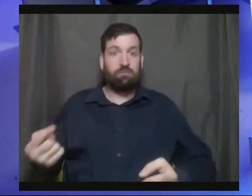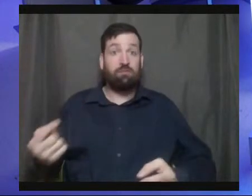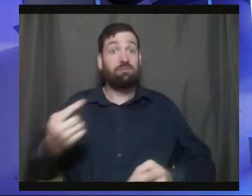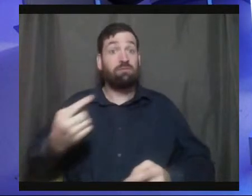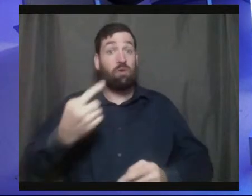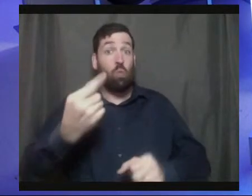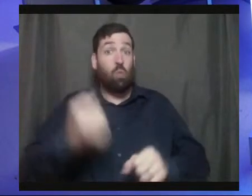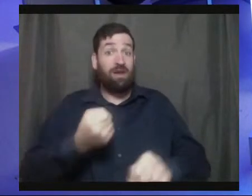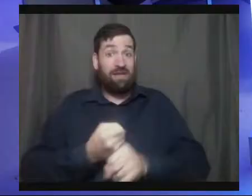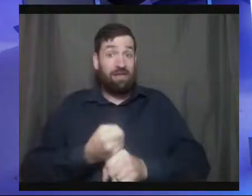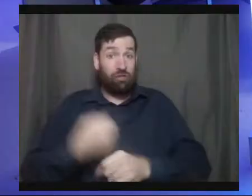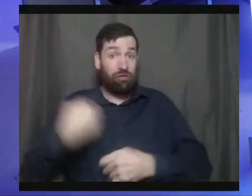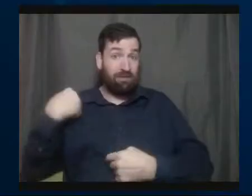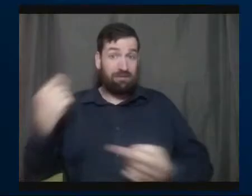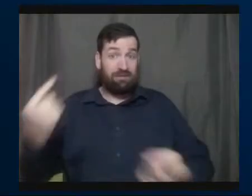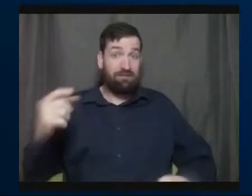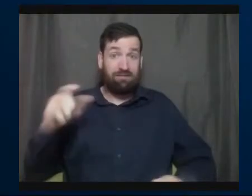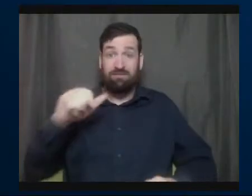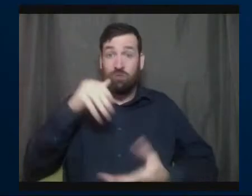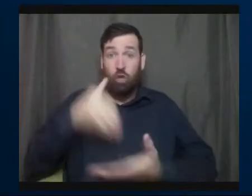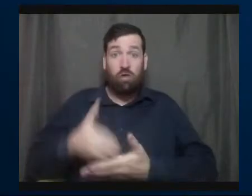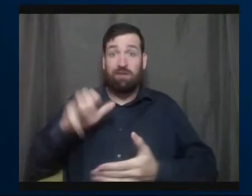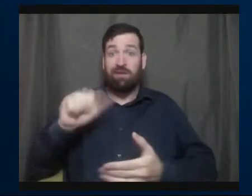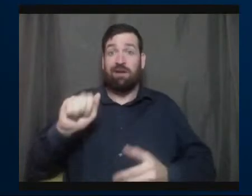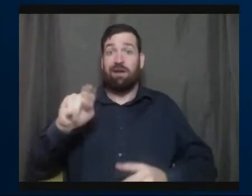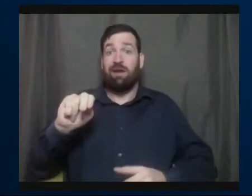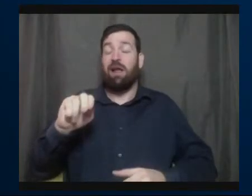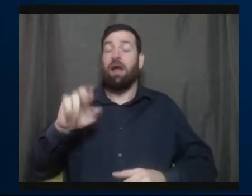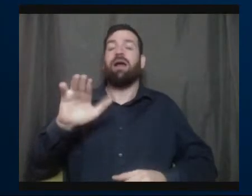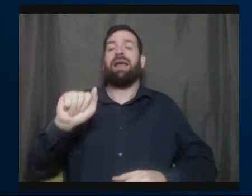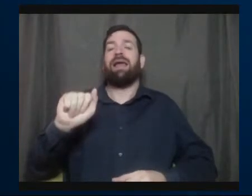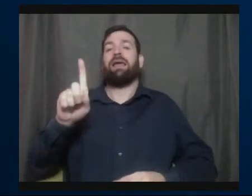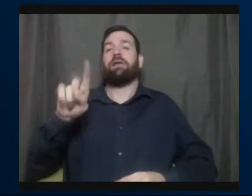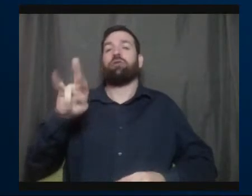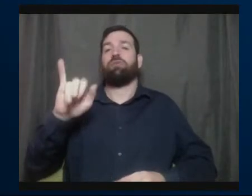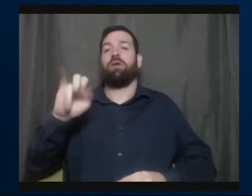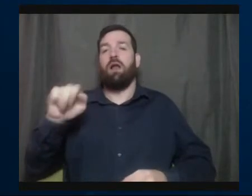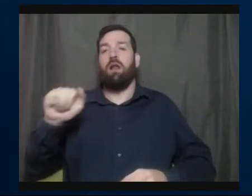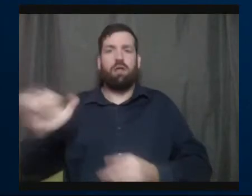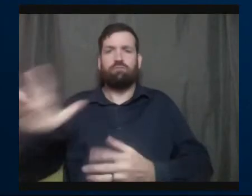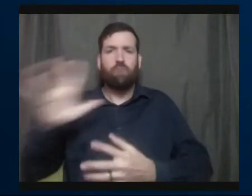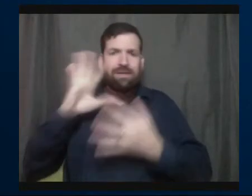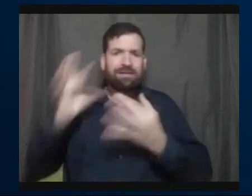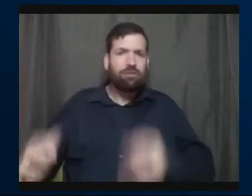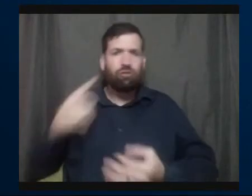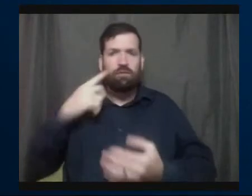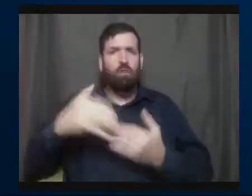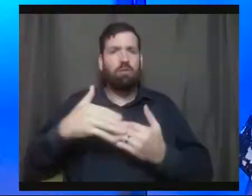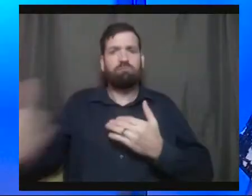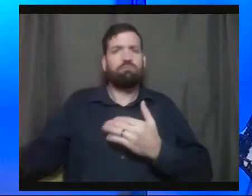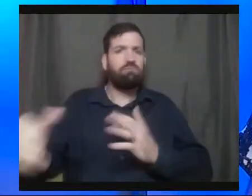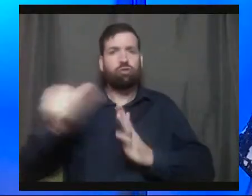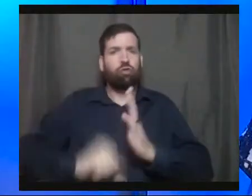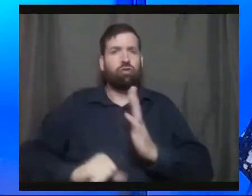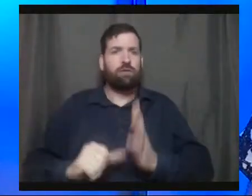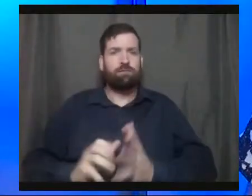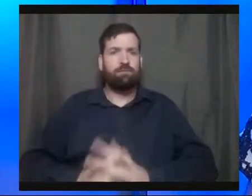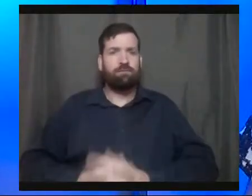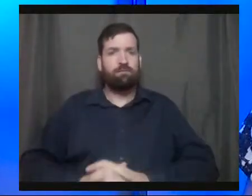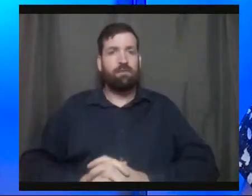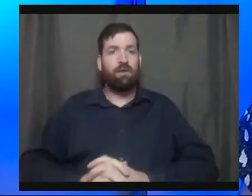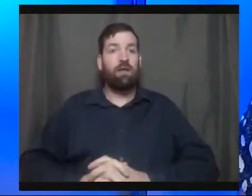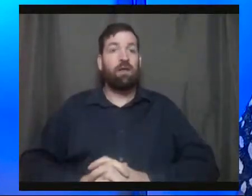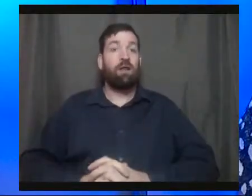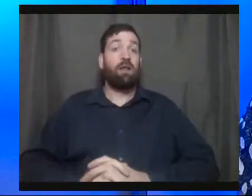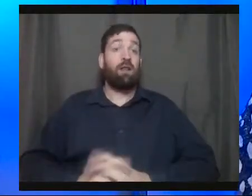daughter. Yes. Adriana, tell us about what went into your decision to go forward with this surgery. Obviously, my